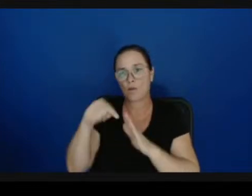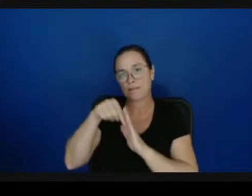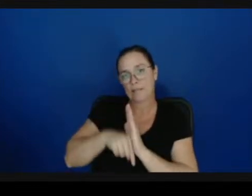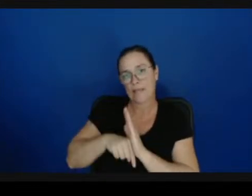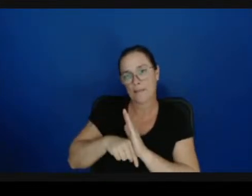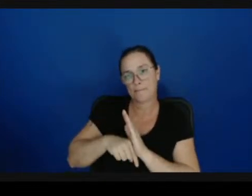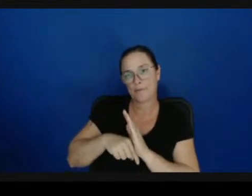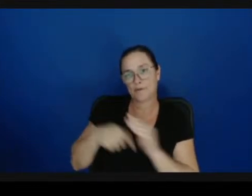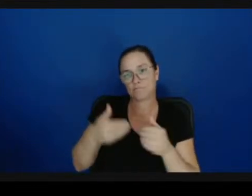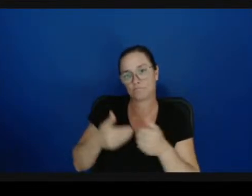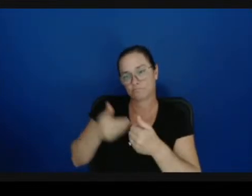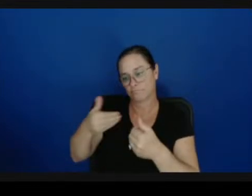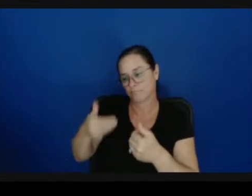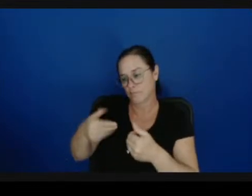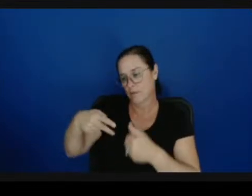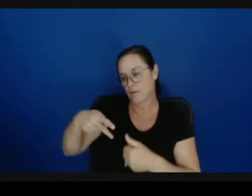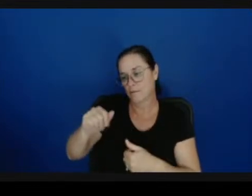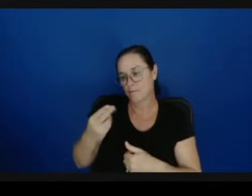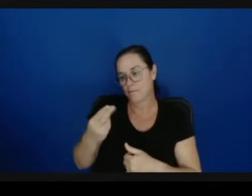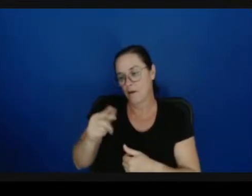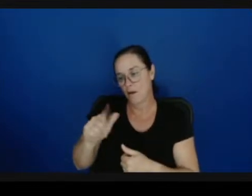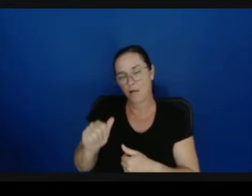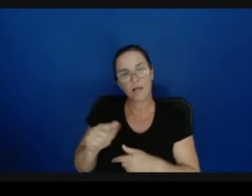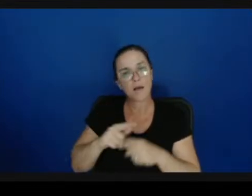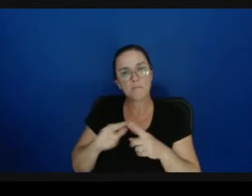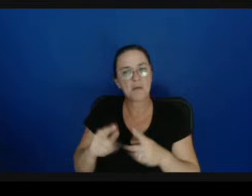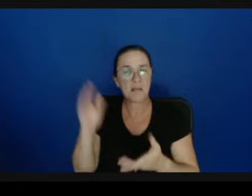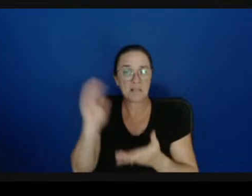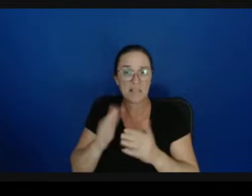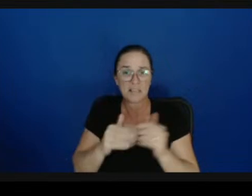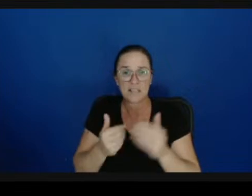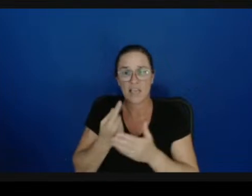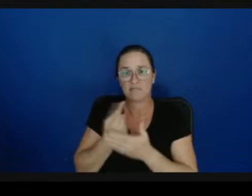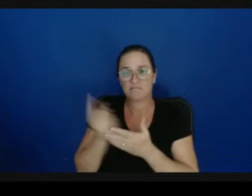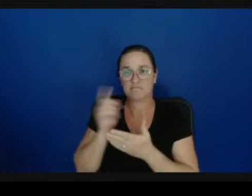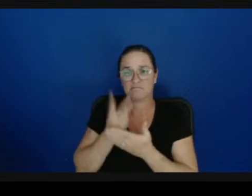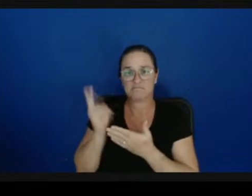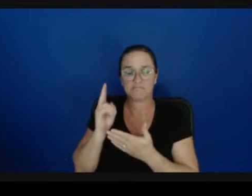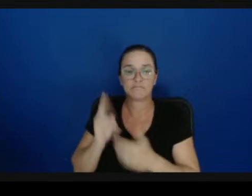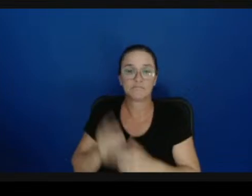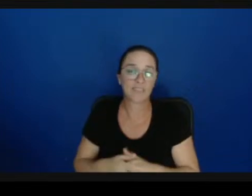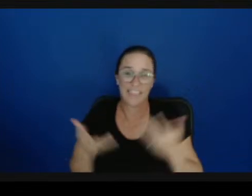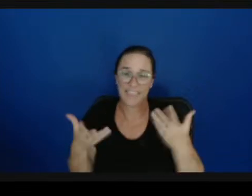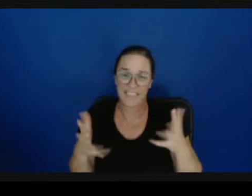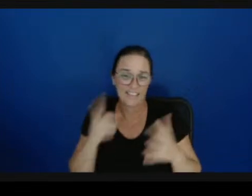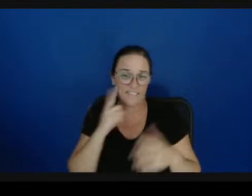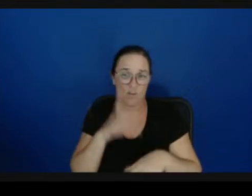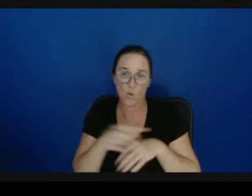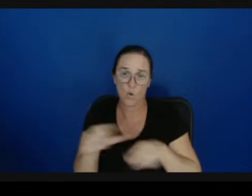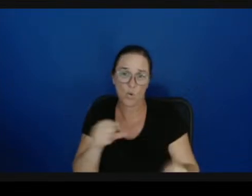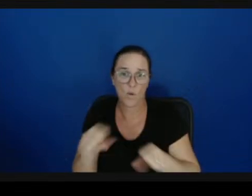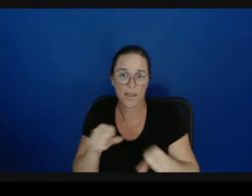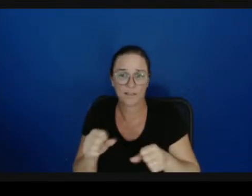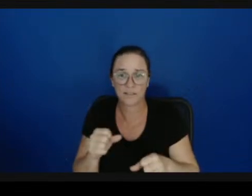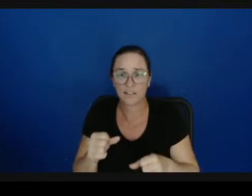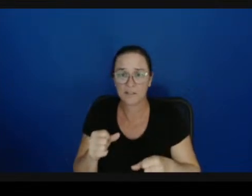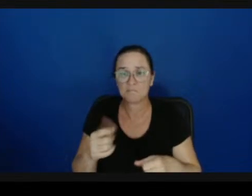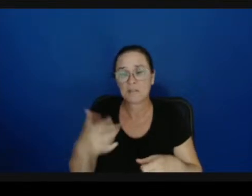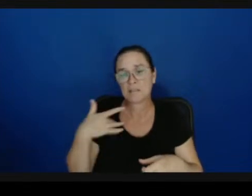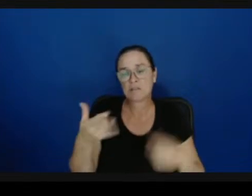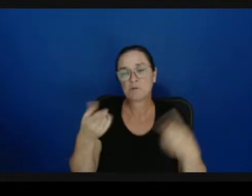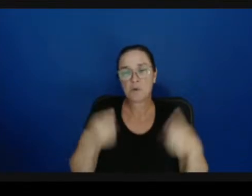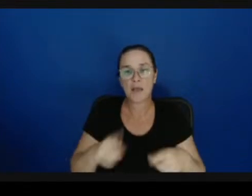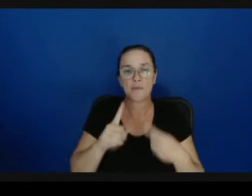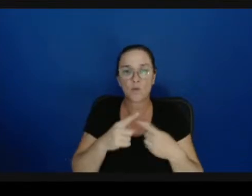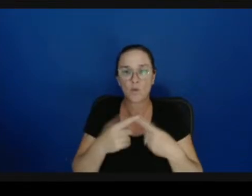well, but nothing as major as we had the previous weeks. So that's really it for the earthquakes. And that's typical that when you have